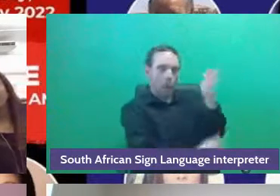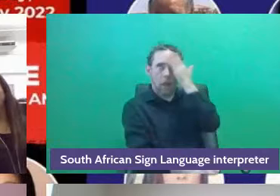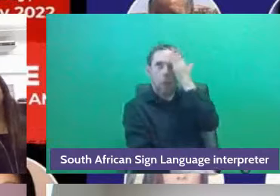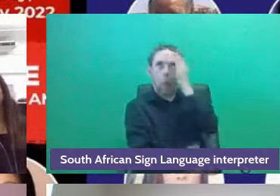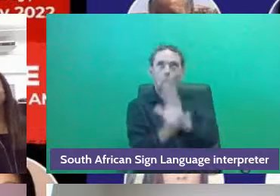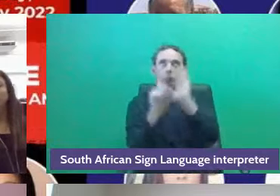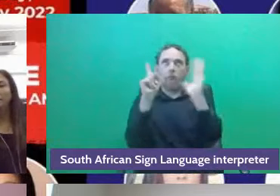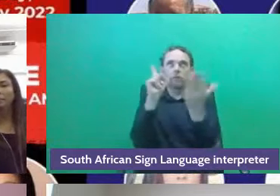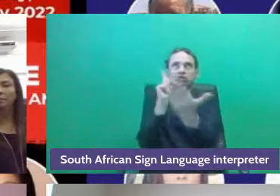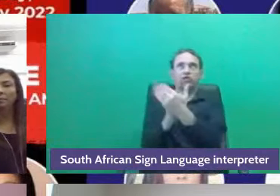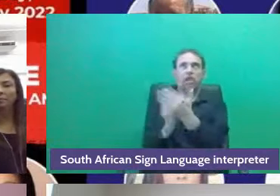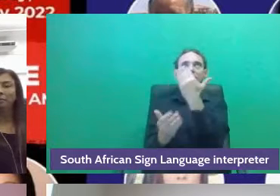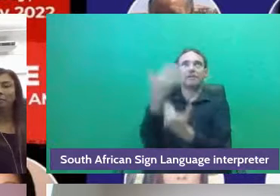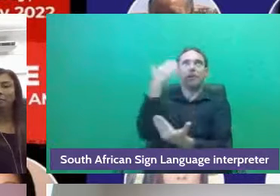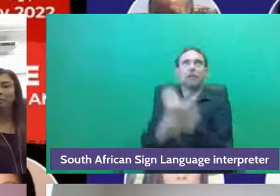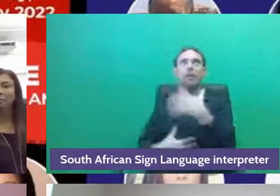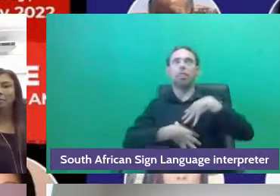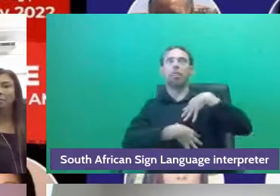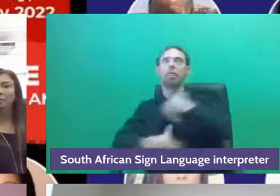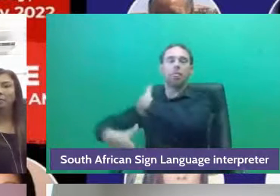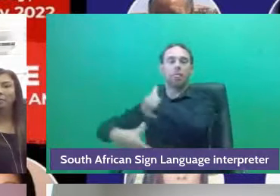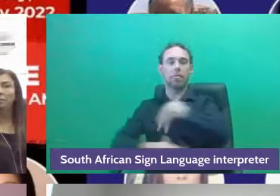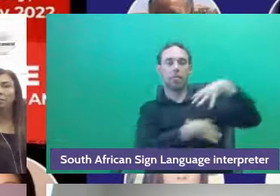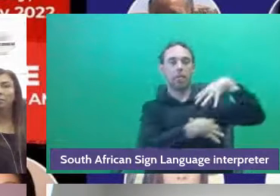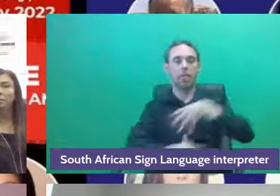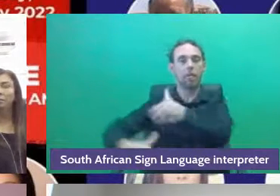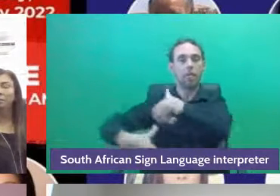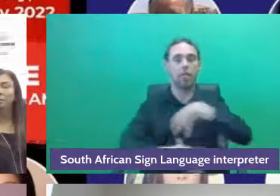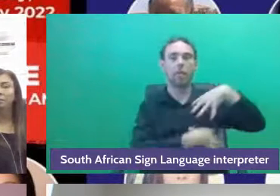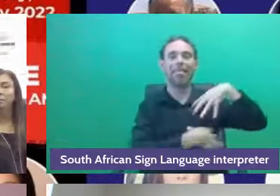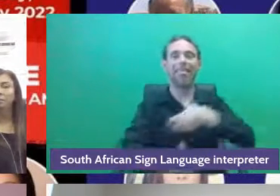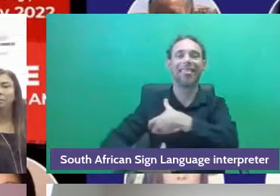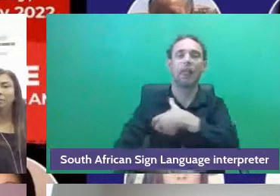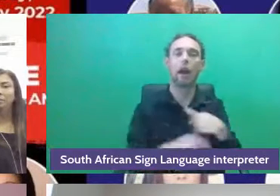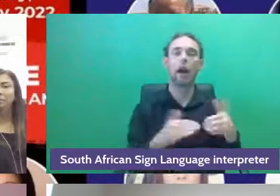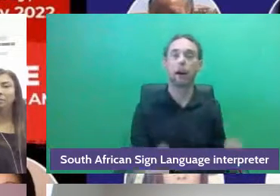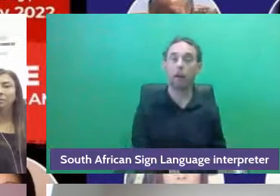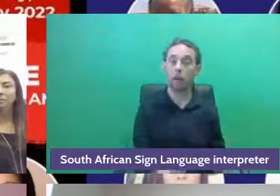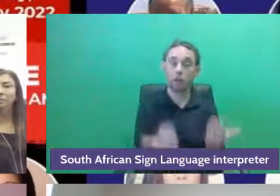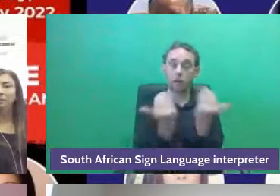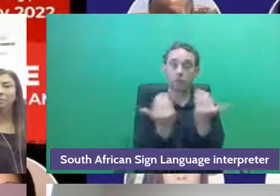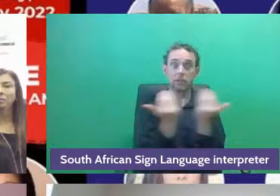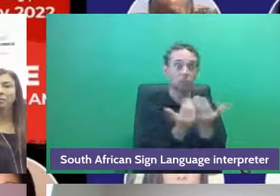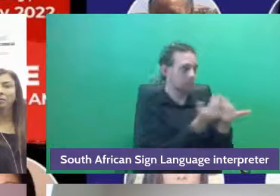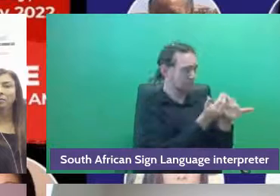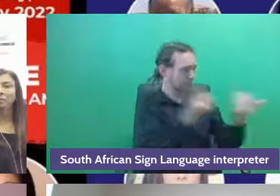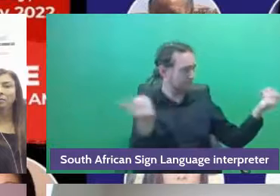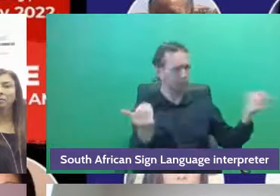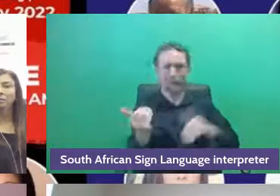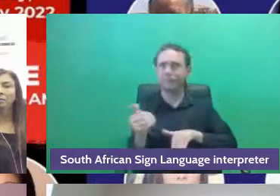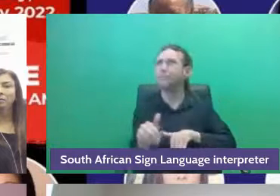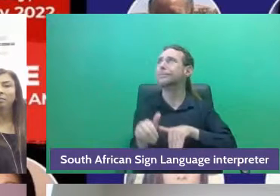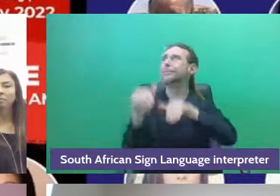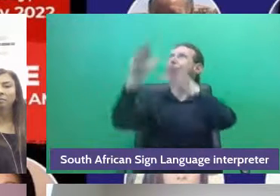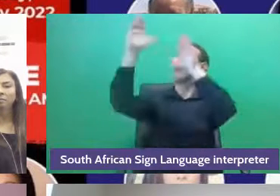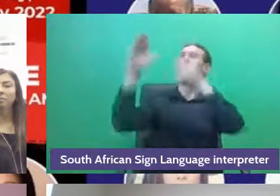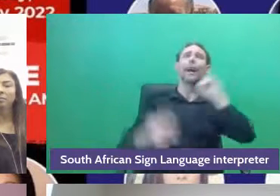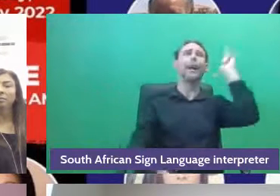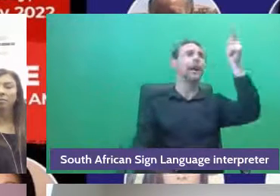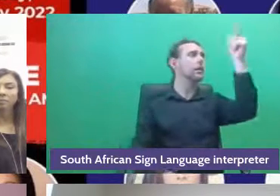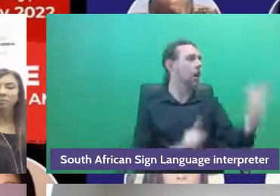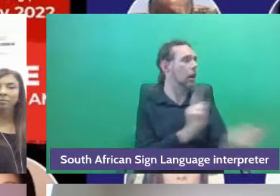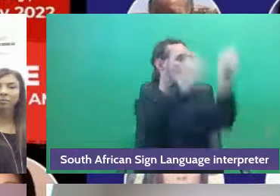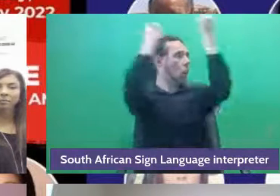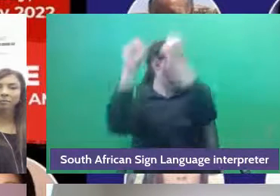start tackling the education system and ensuring that sign language is one of the things that are